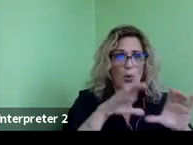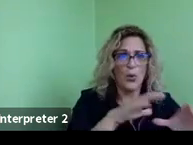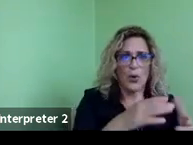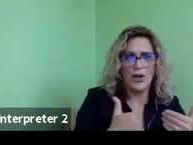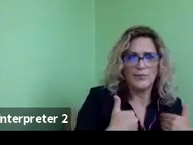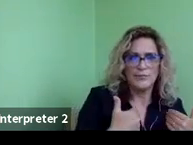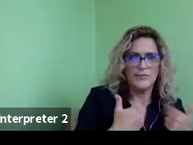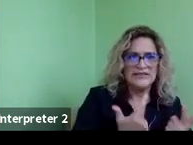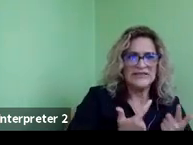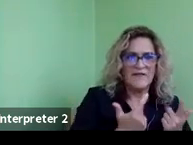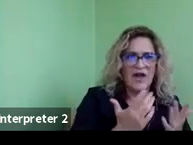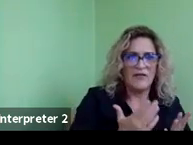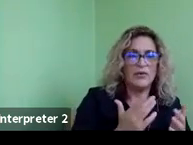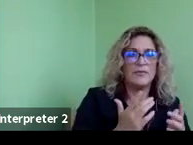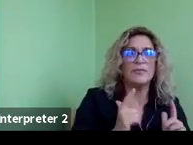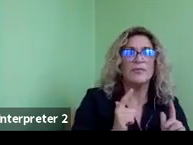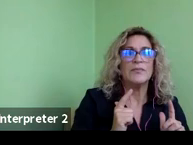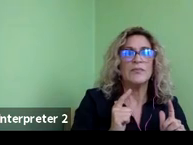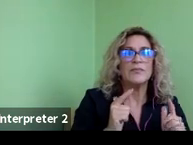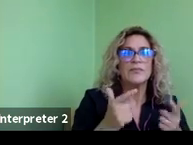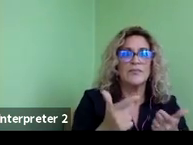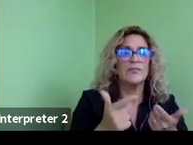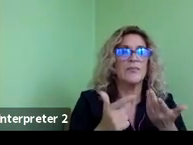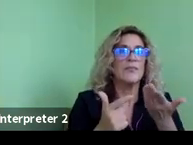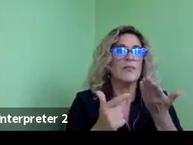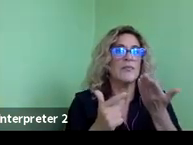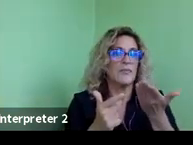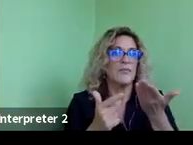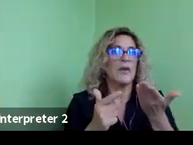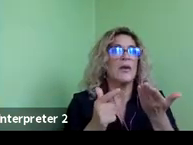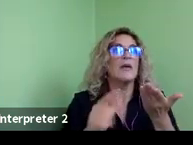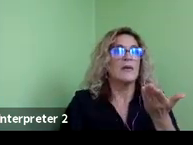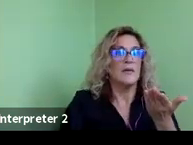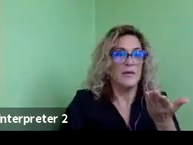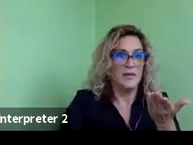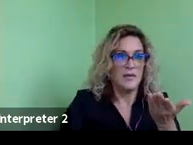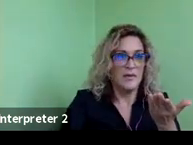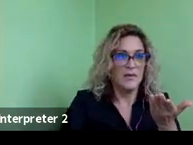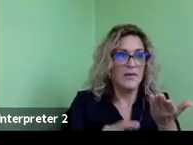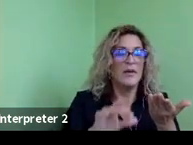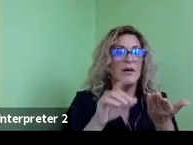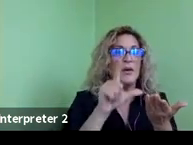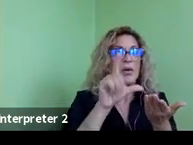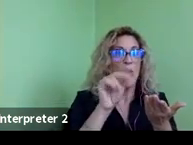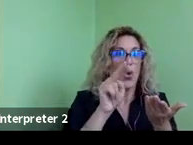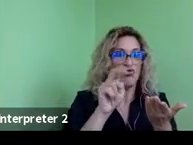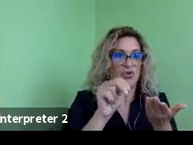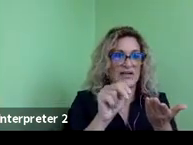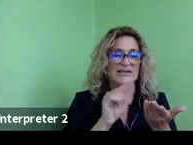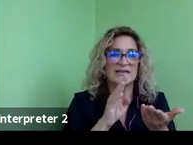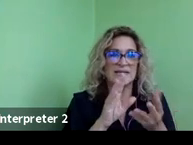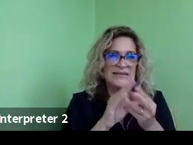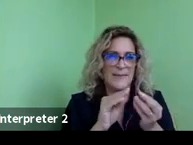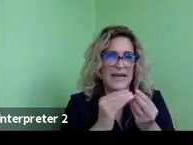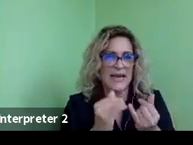Yes, so I'm unmuting myself right now. And that's such a good question. And I think there's a lot